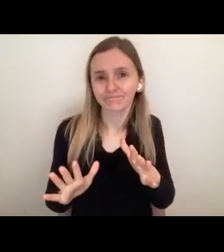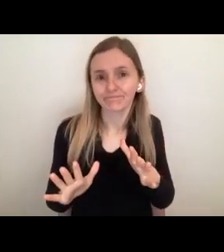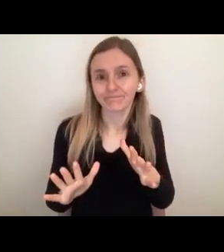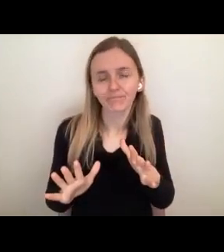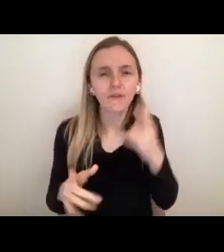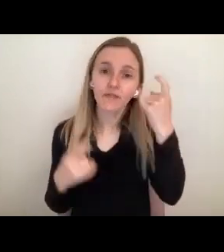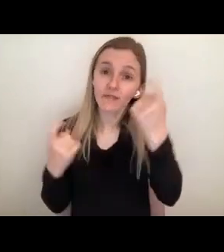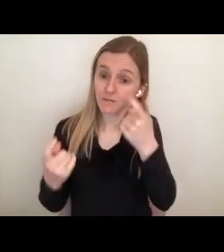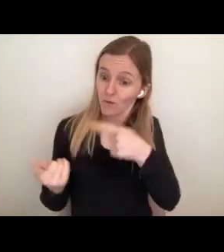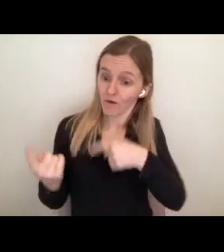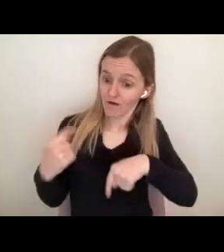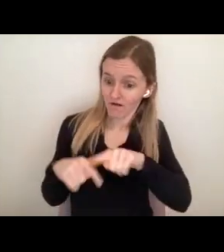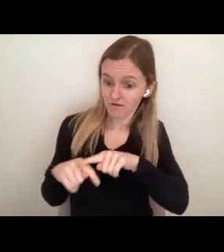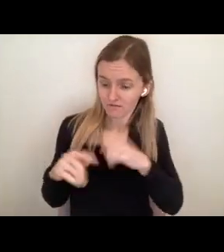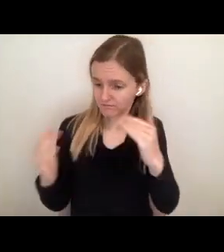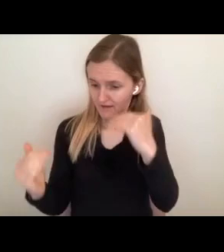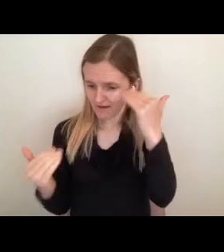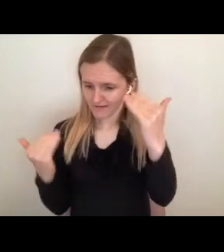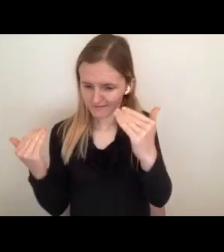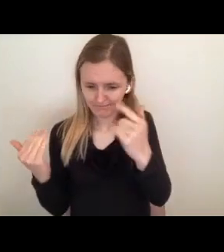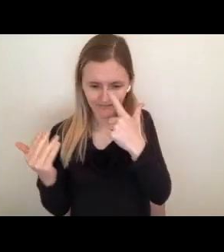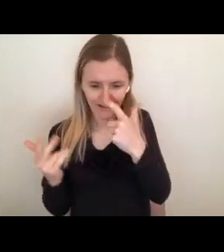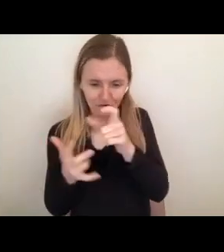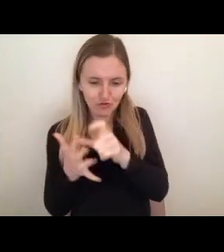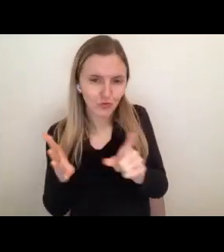as adults to